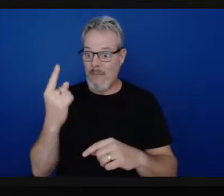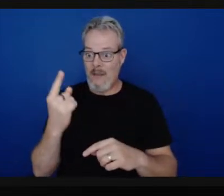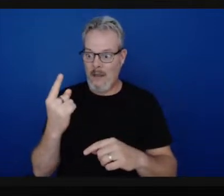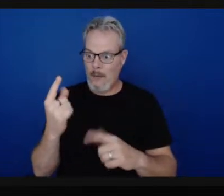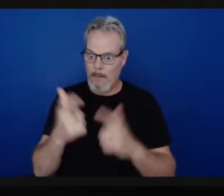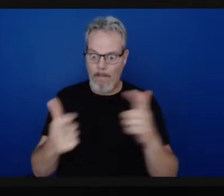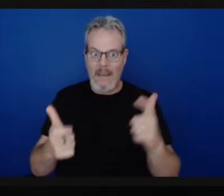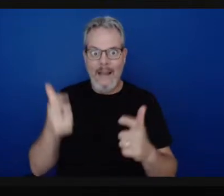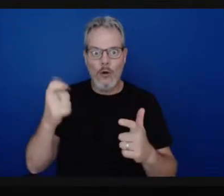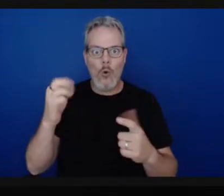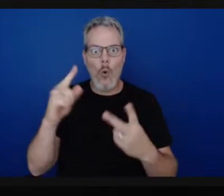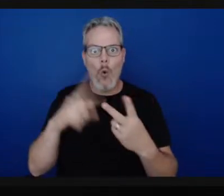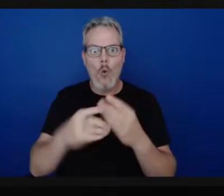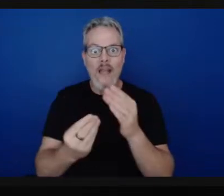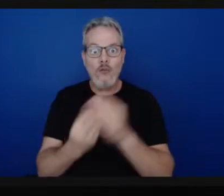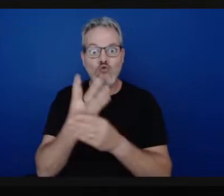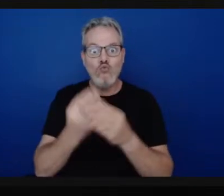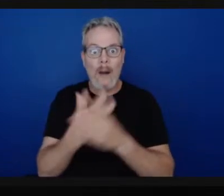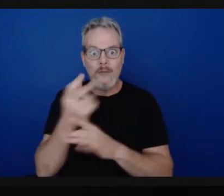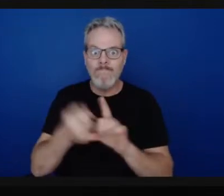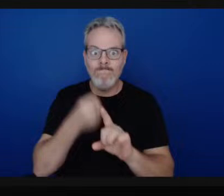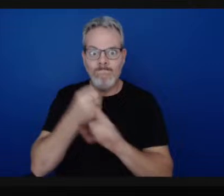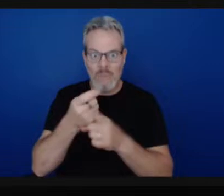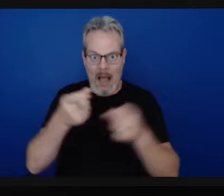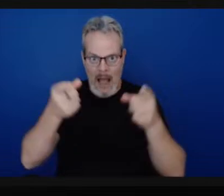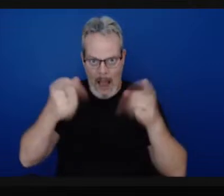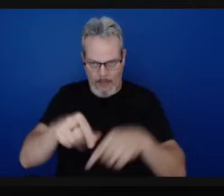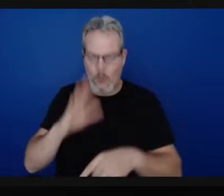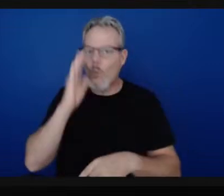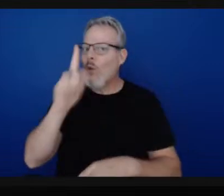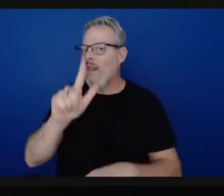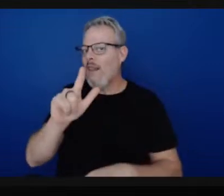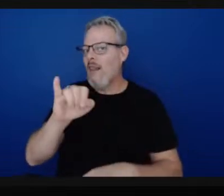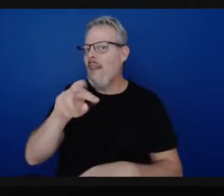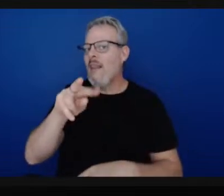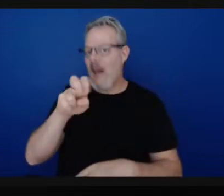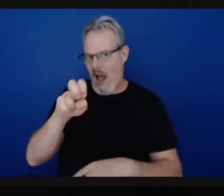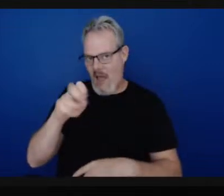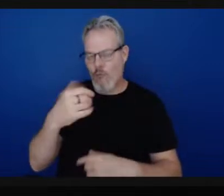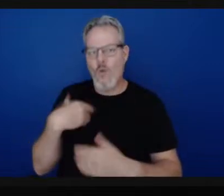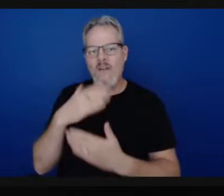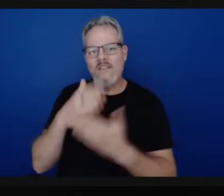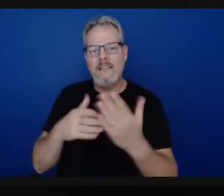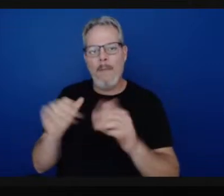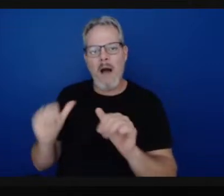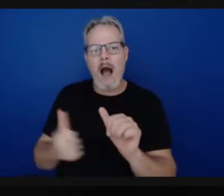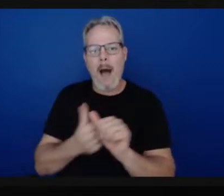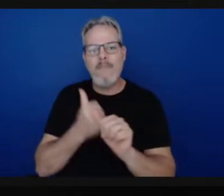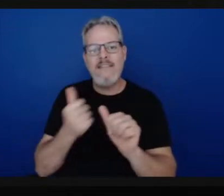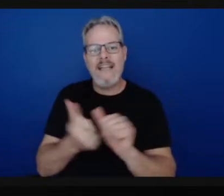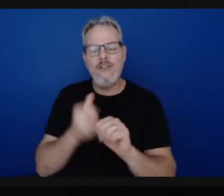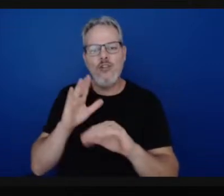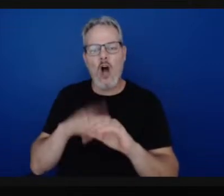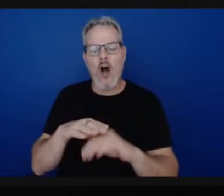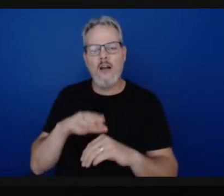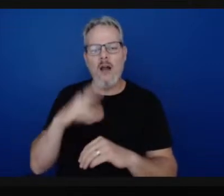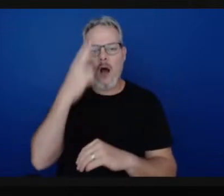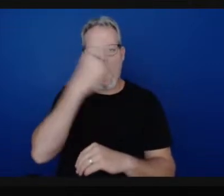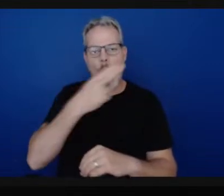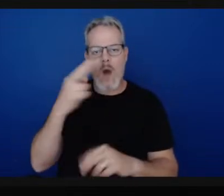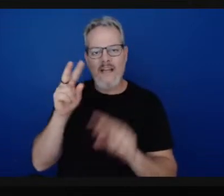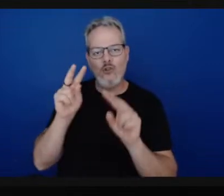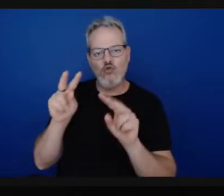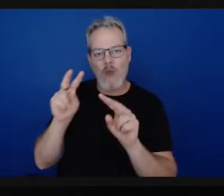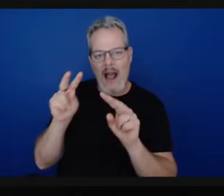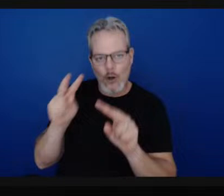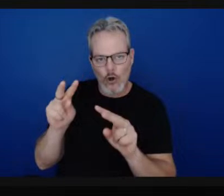thing or an eruption or something along those, we'll probably go live or put an update. We did put updates on Hawaii Tracker on the Facebook group in text form. So